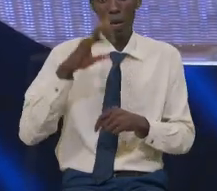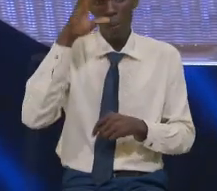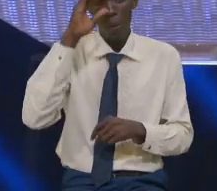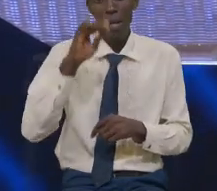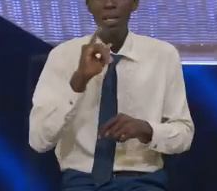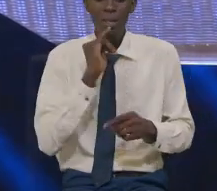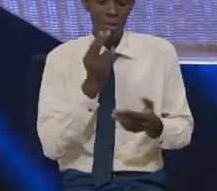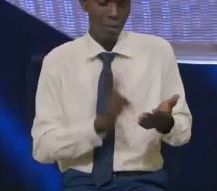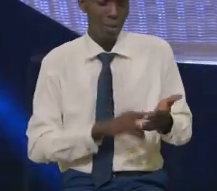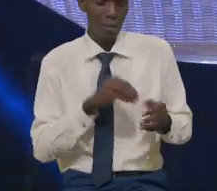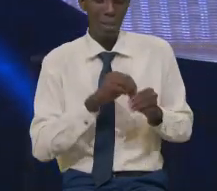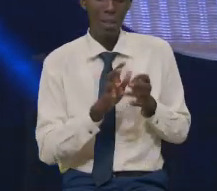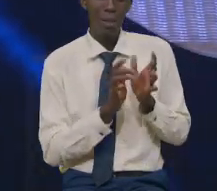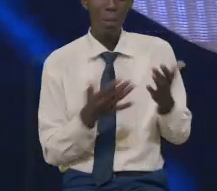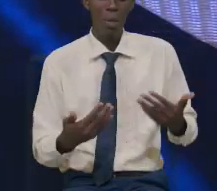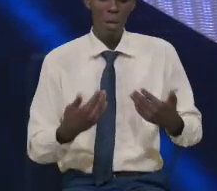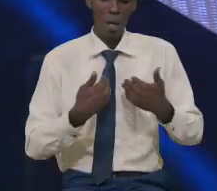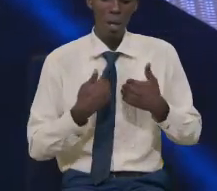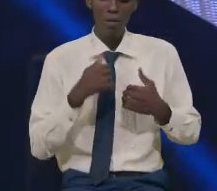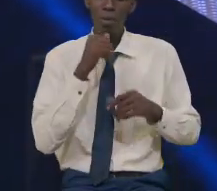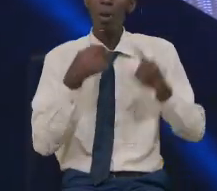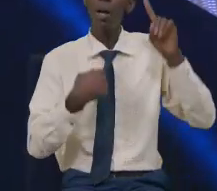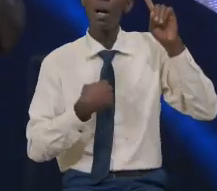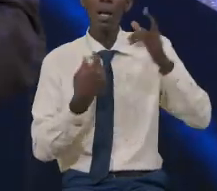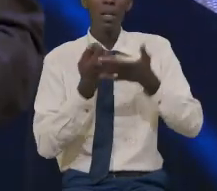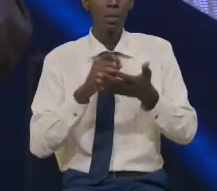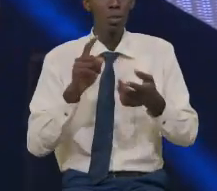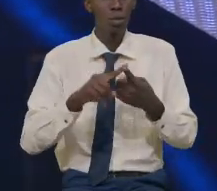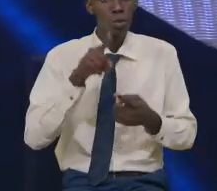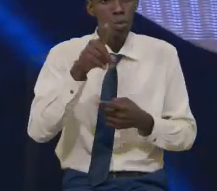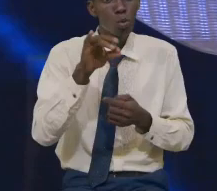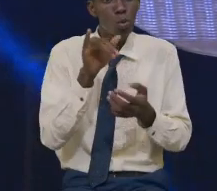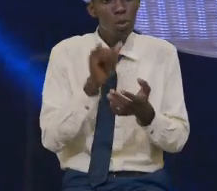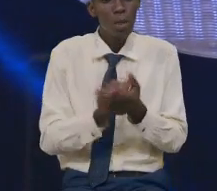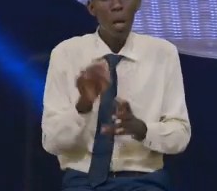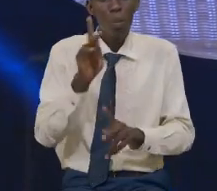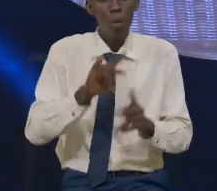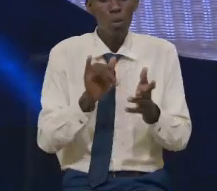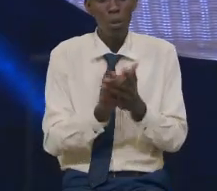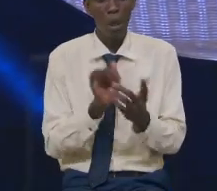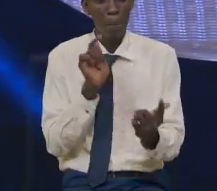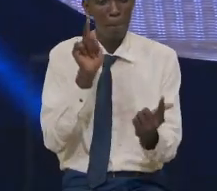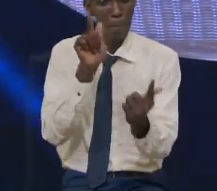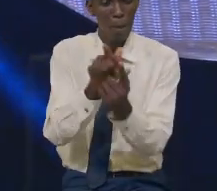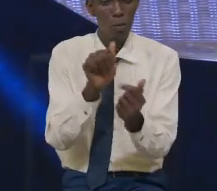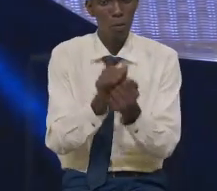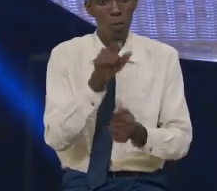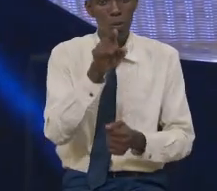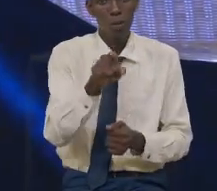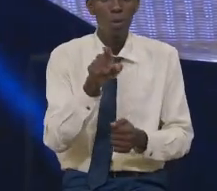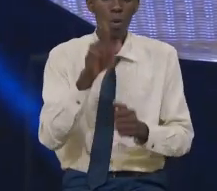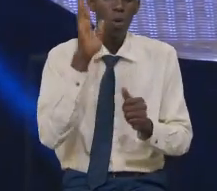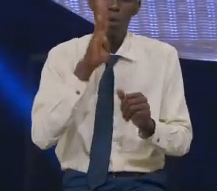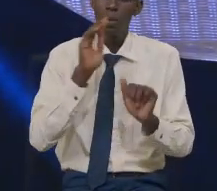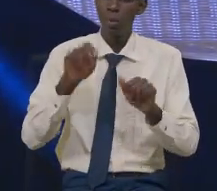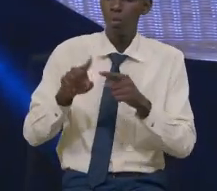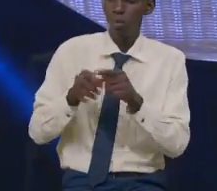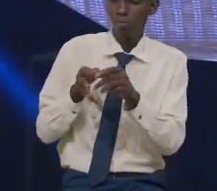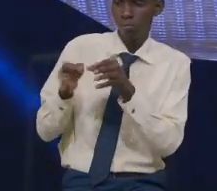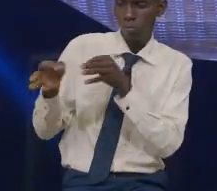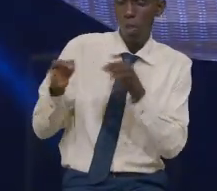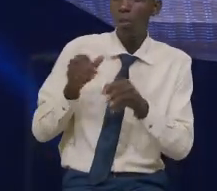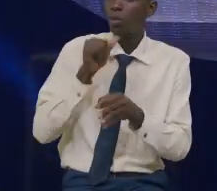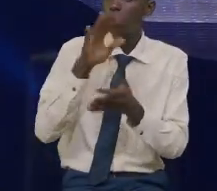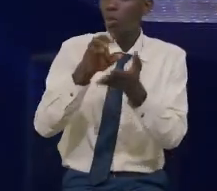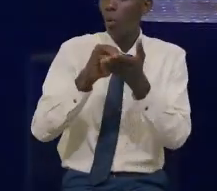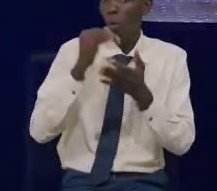us already. Have I not written that unto you, so that those who come to you, you'll be able to tell them, not from your mind,